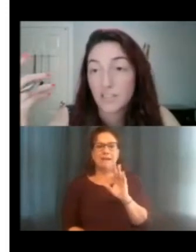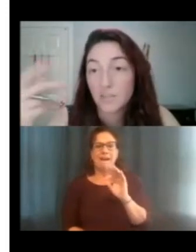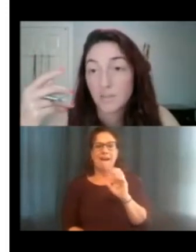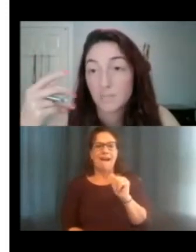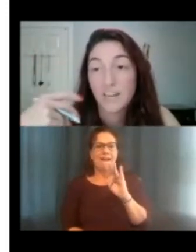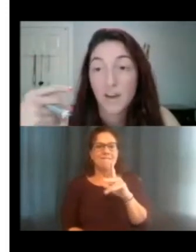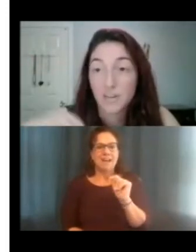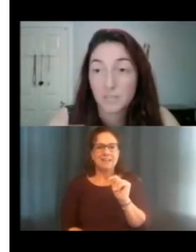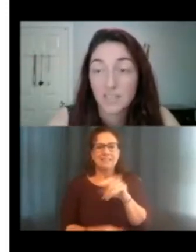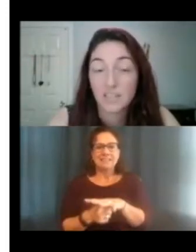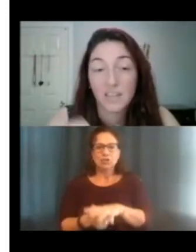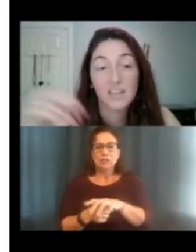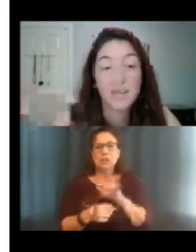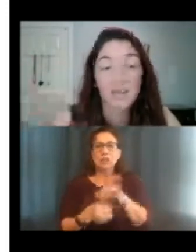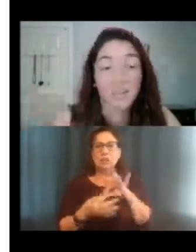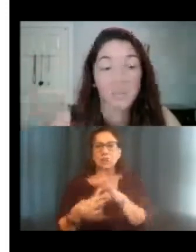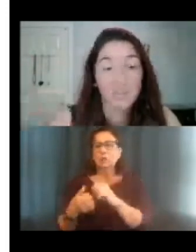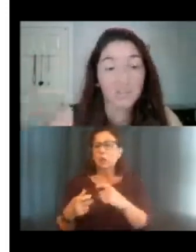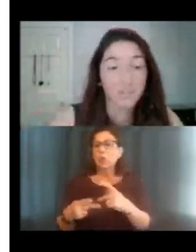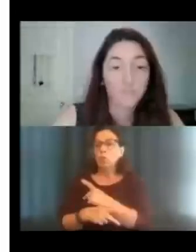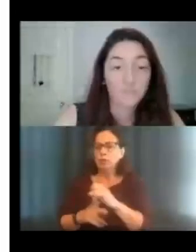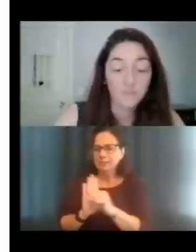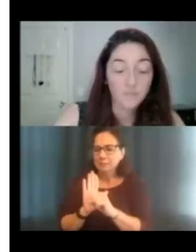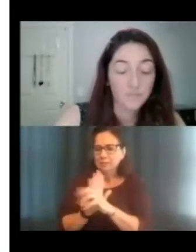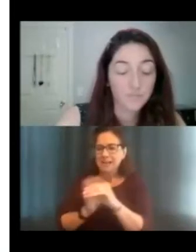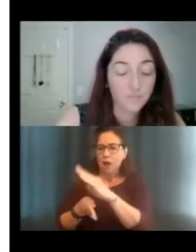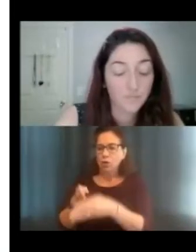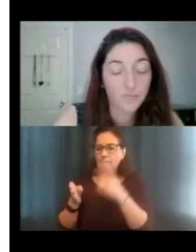worse symptoms and outcomes in psychiatric disorders.